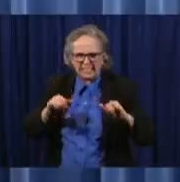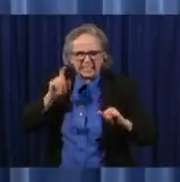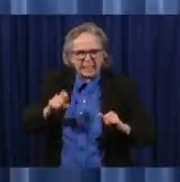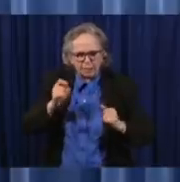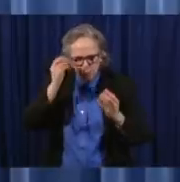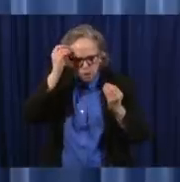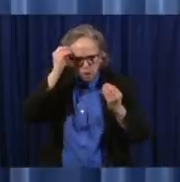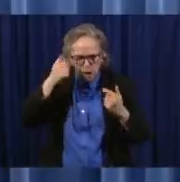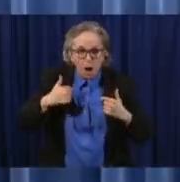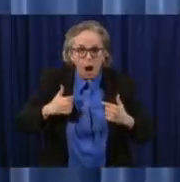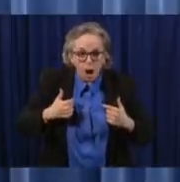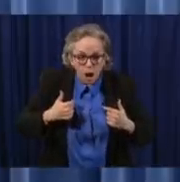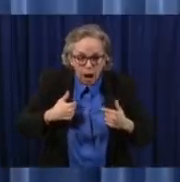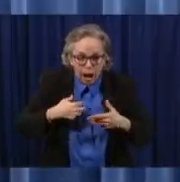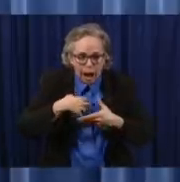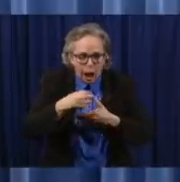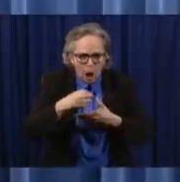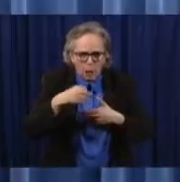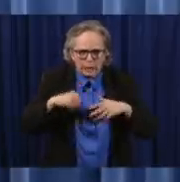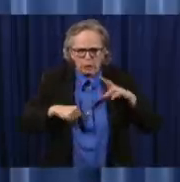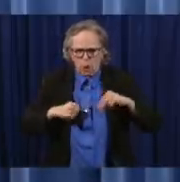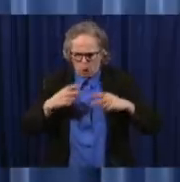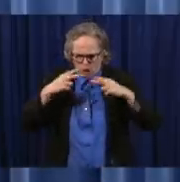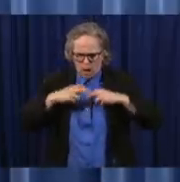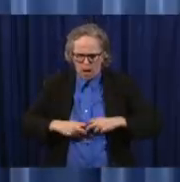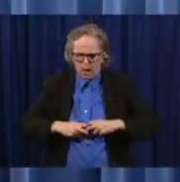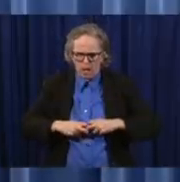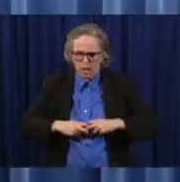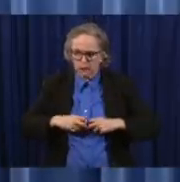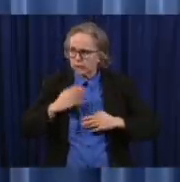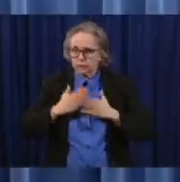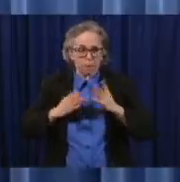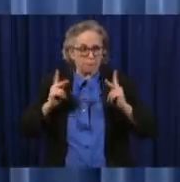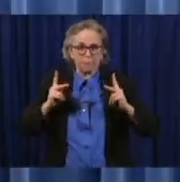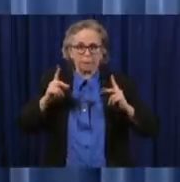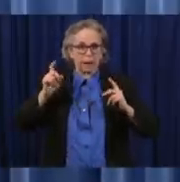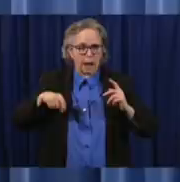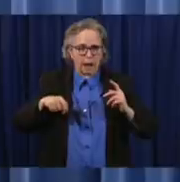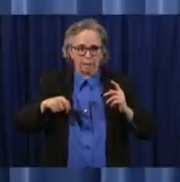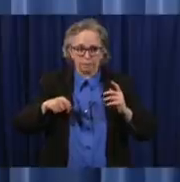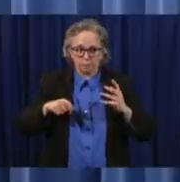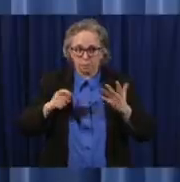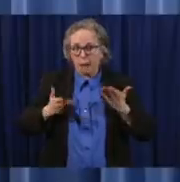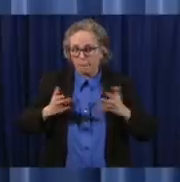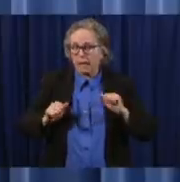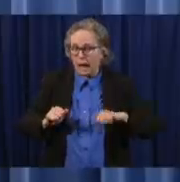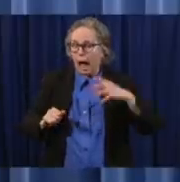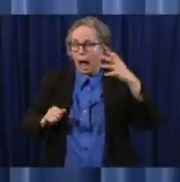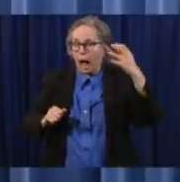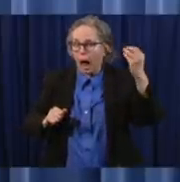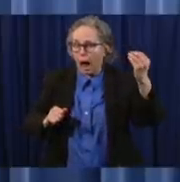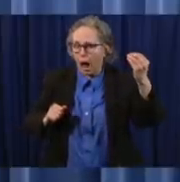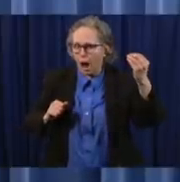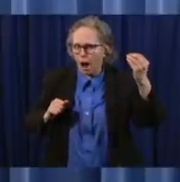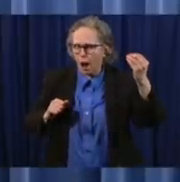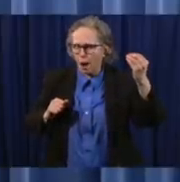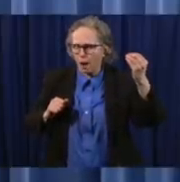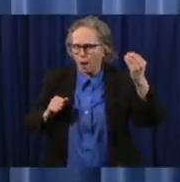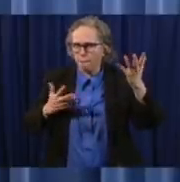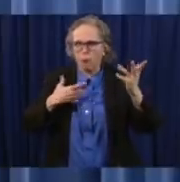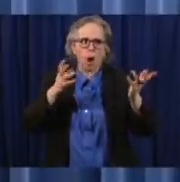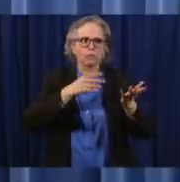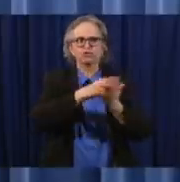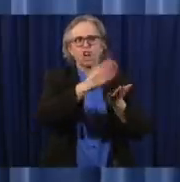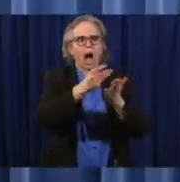be going out, maybe going to a store they've been waiting to visit for some time. And that's